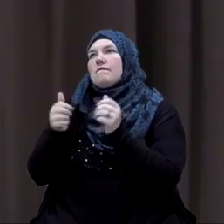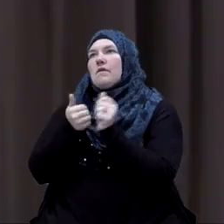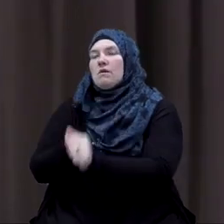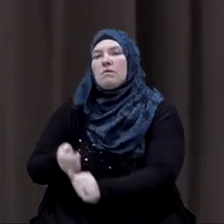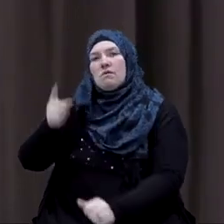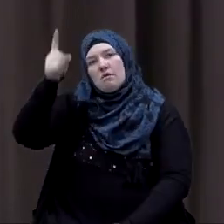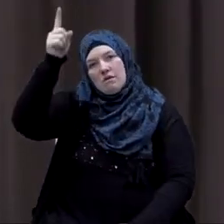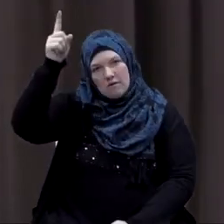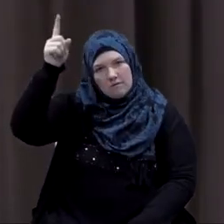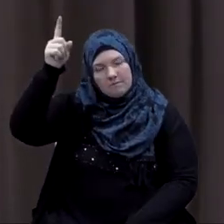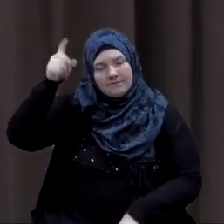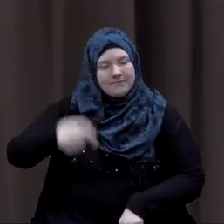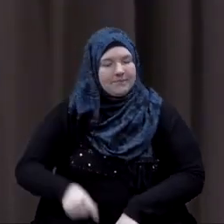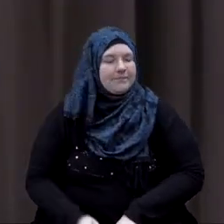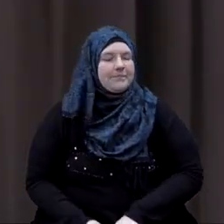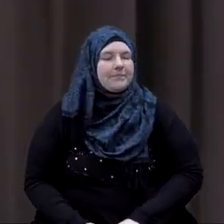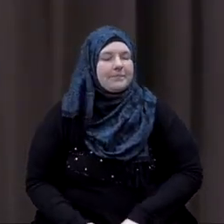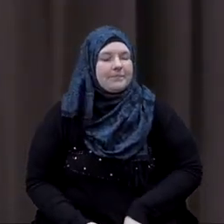ta'ala.